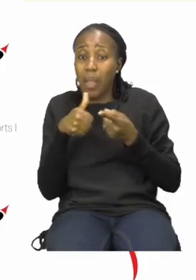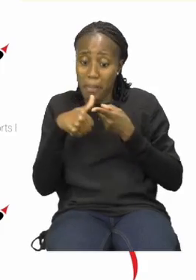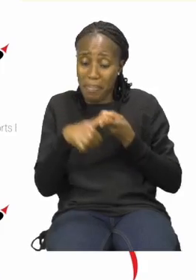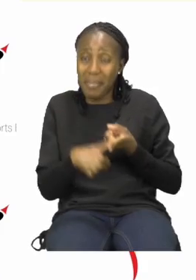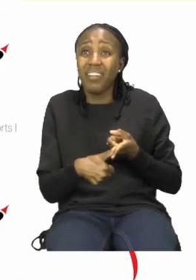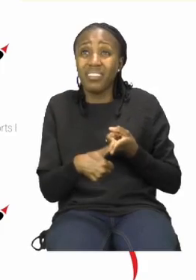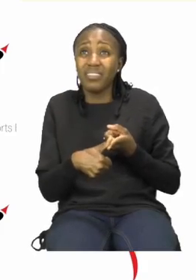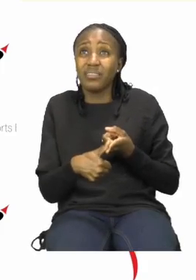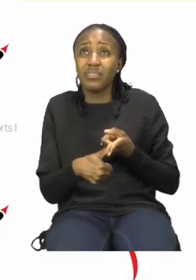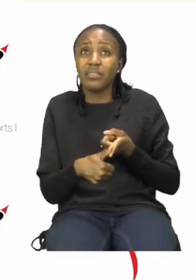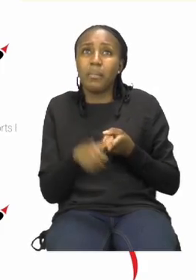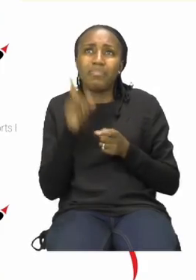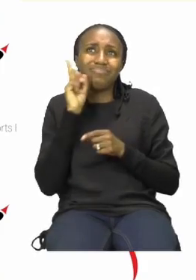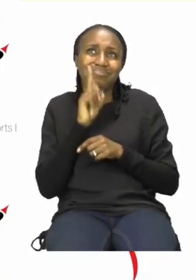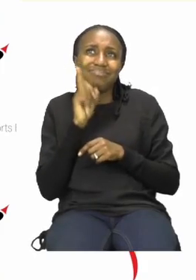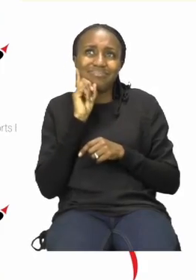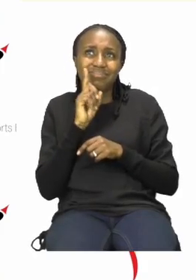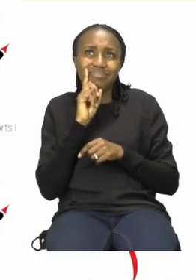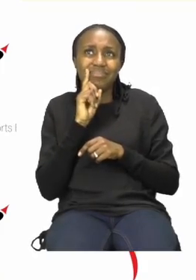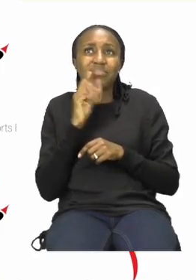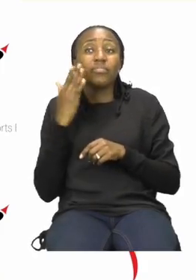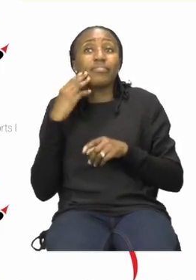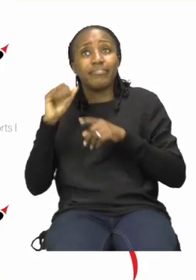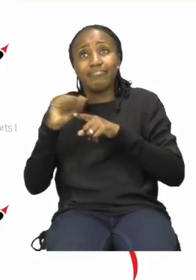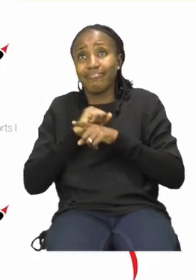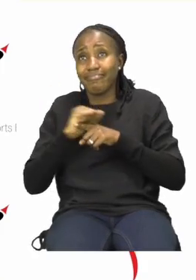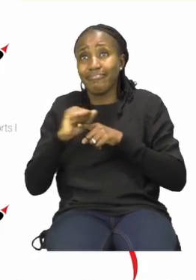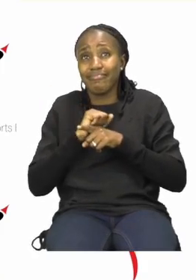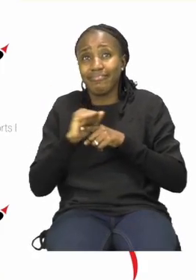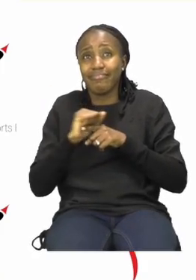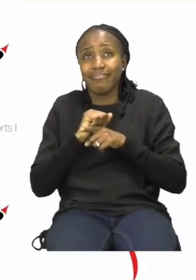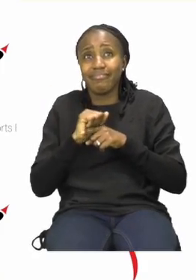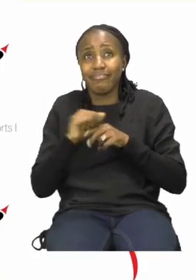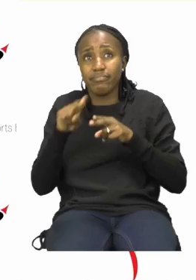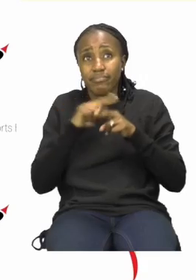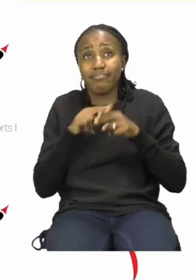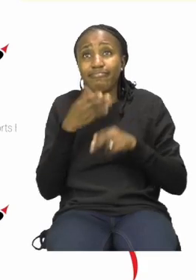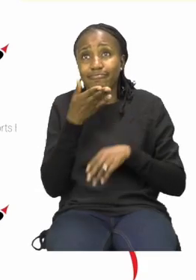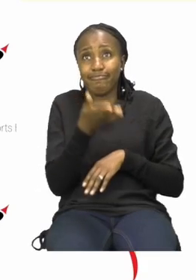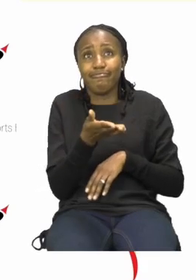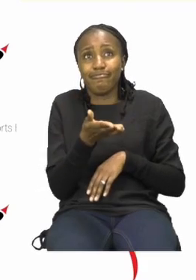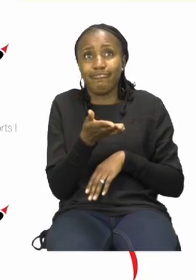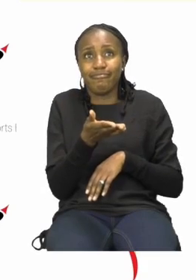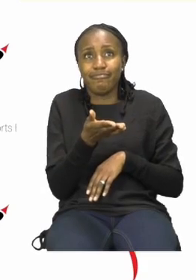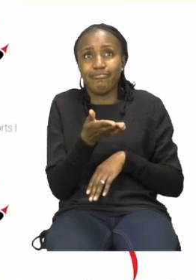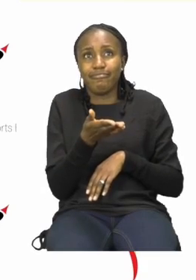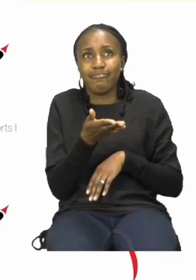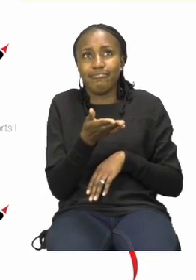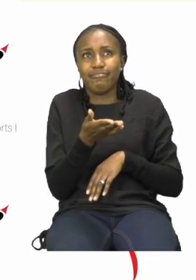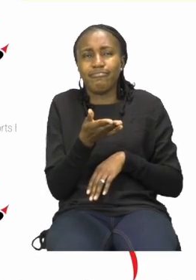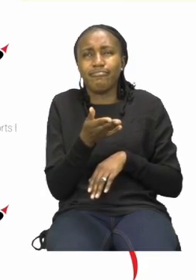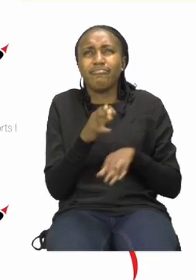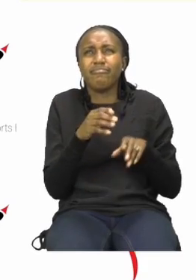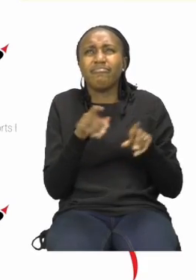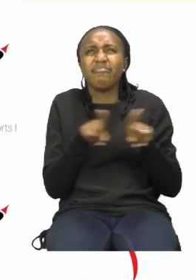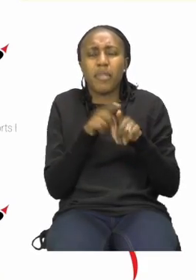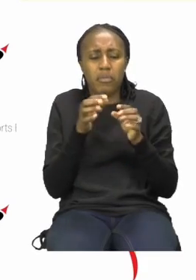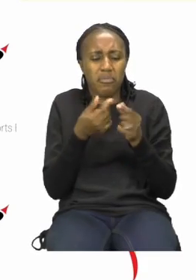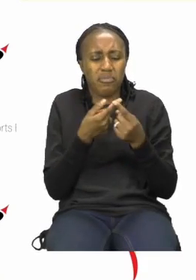injury. And then when we train, we use the shinai. The shinai is a bamboo